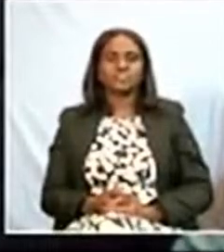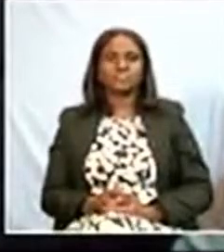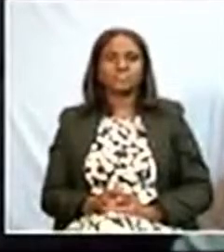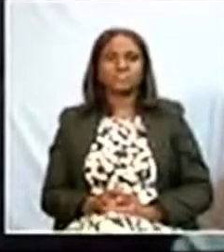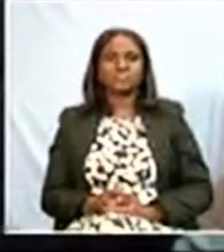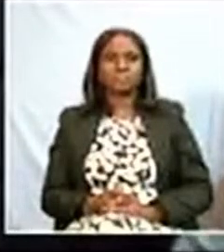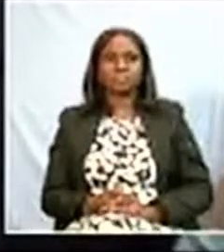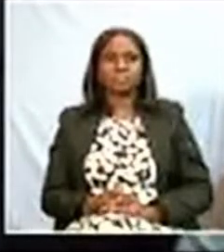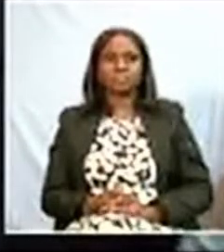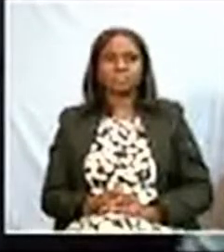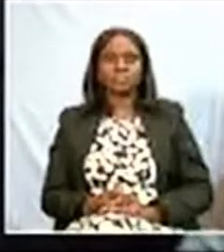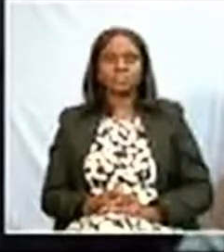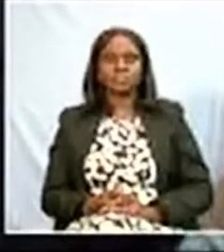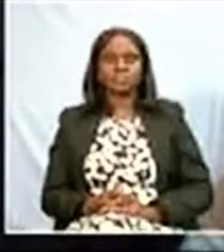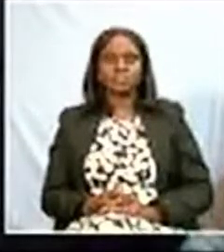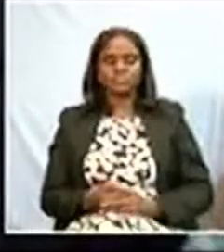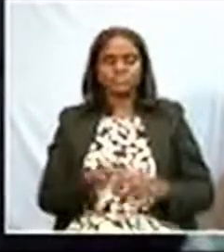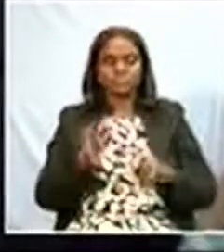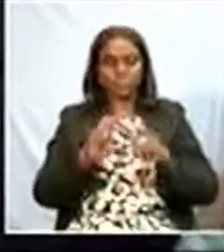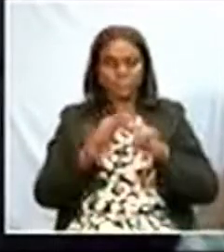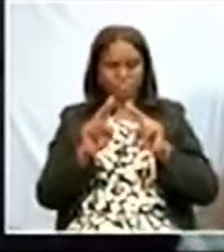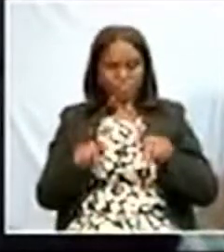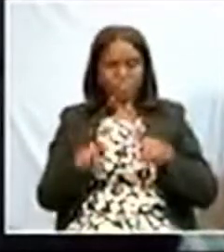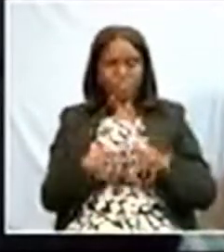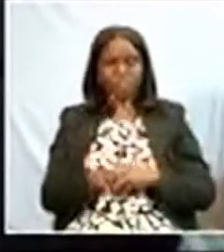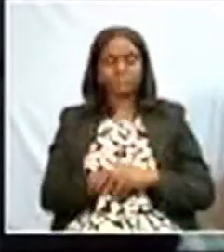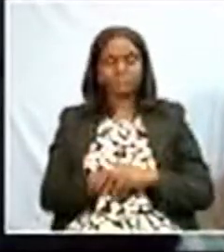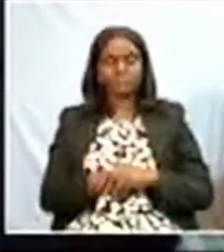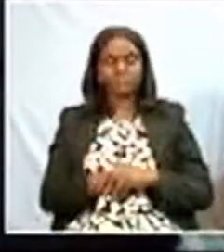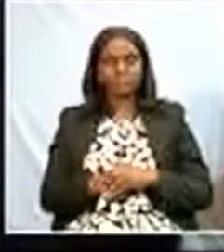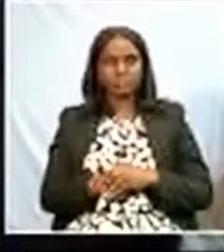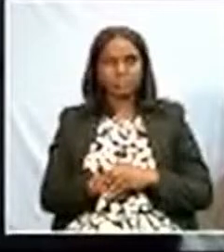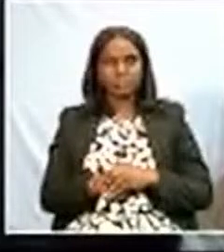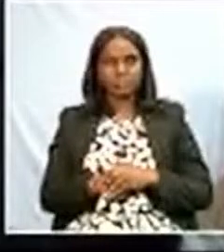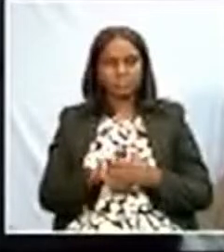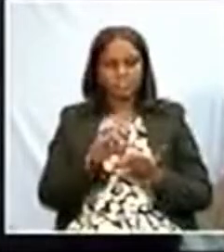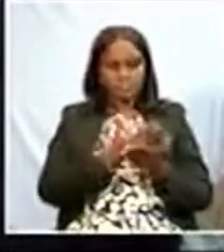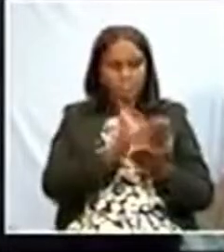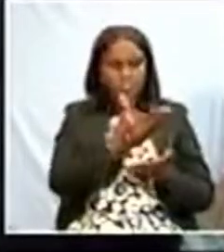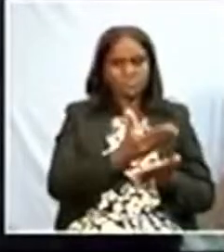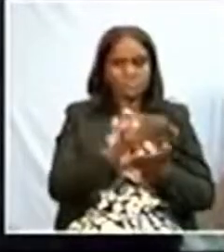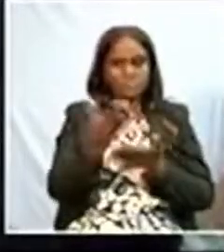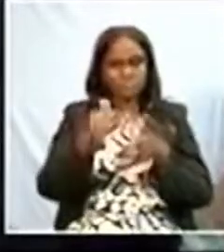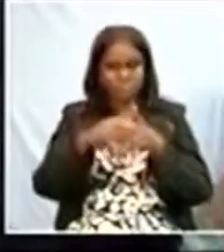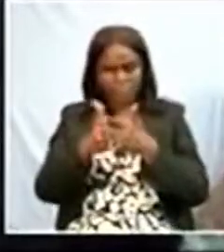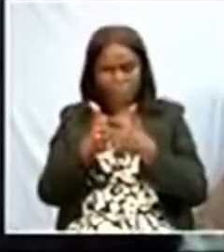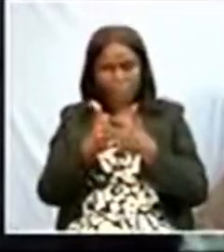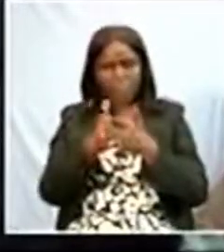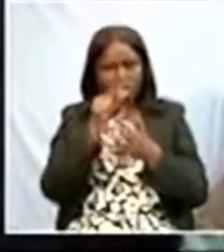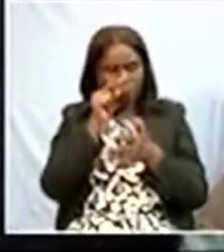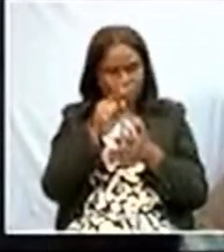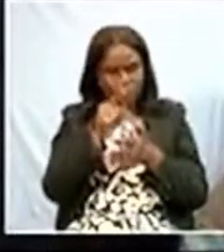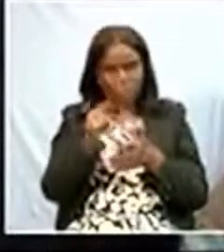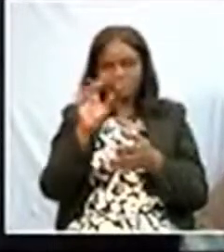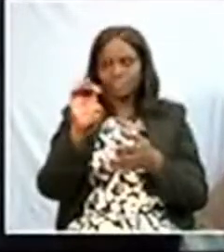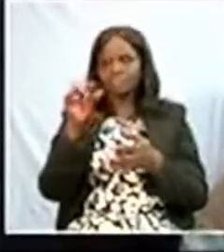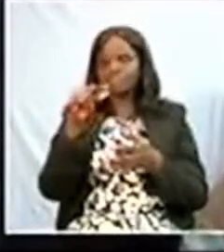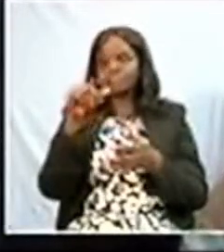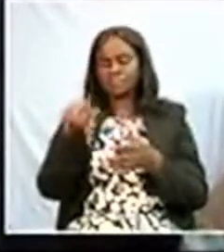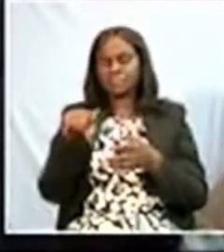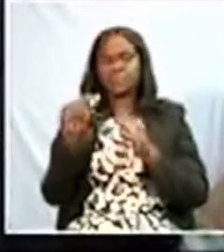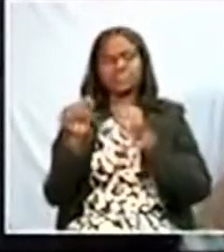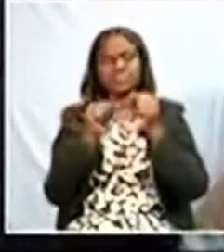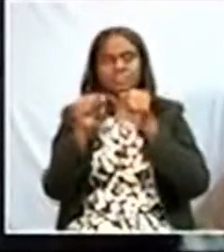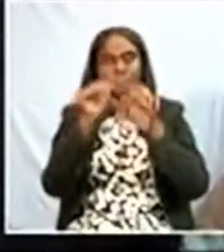Chair, procurement. How is the EGP